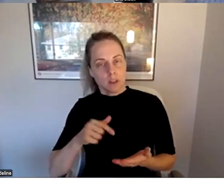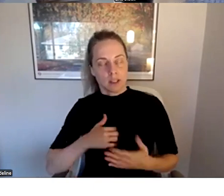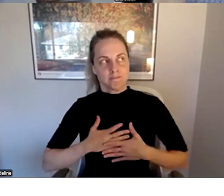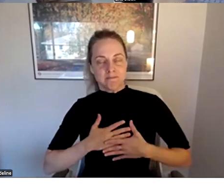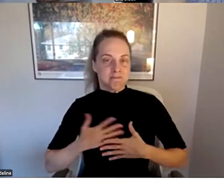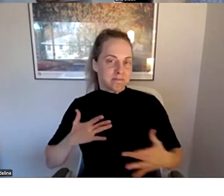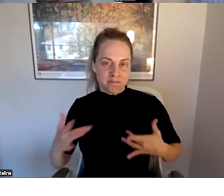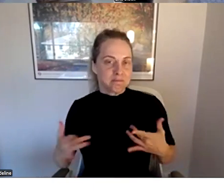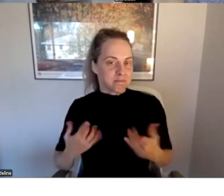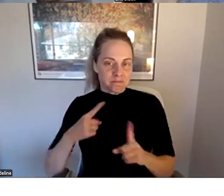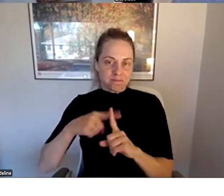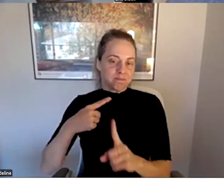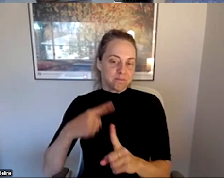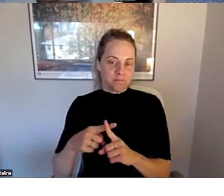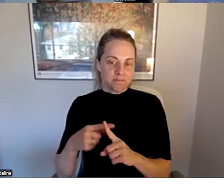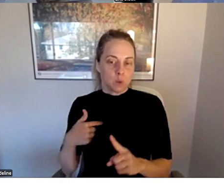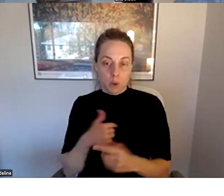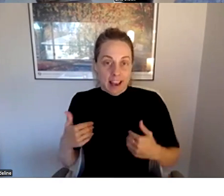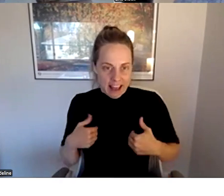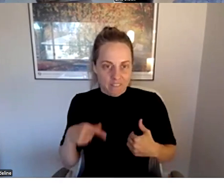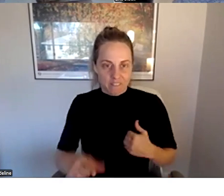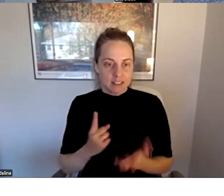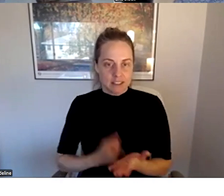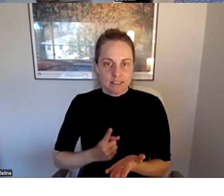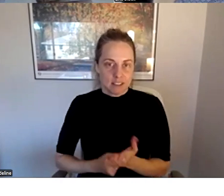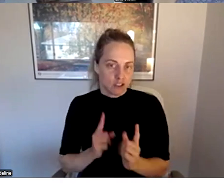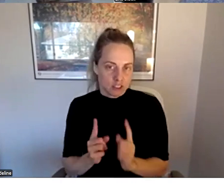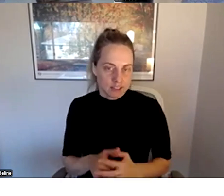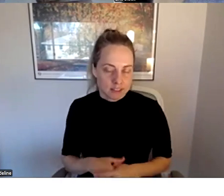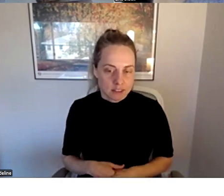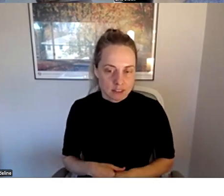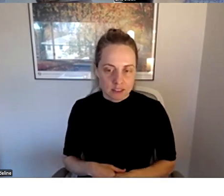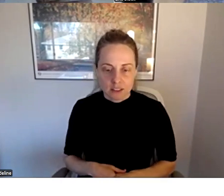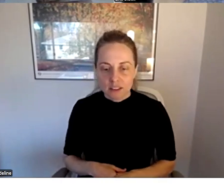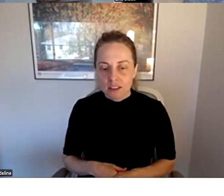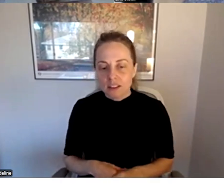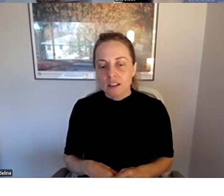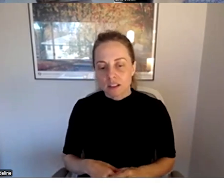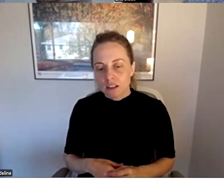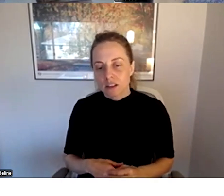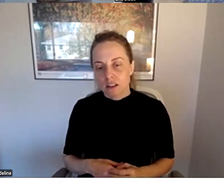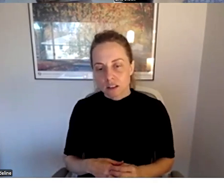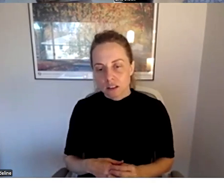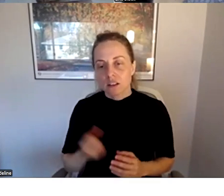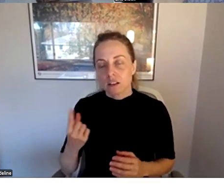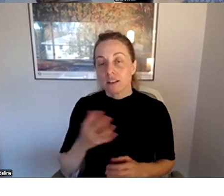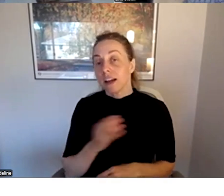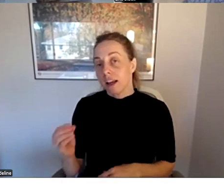in the positive way, is that we're having these discussions and, you know, that